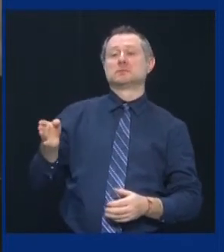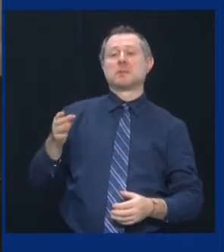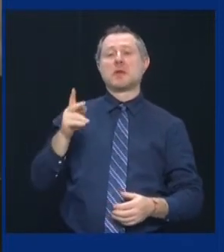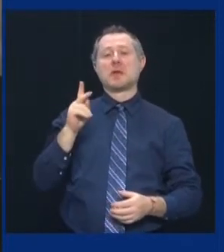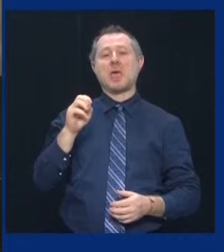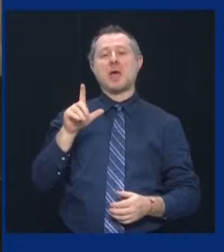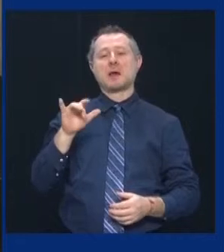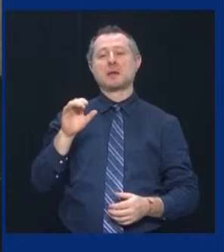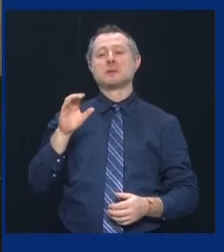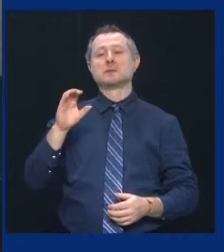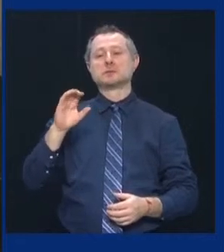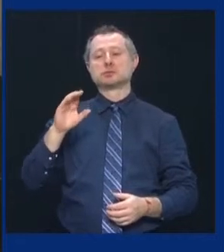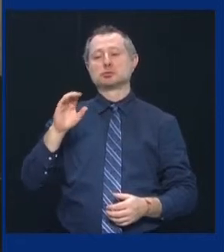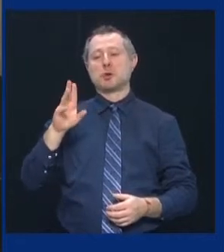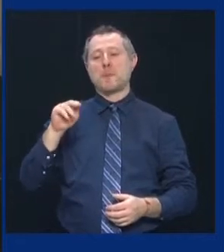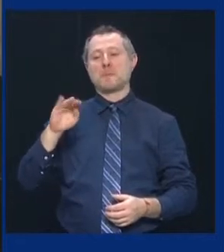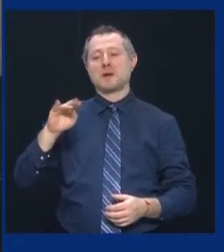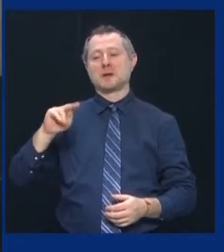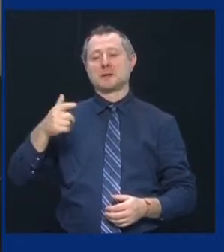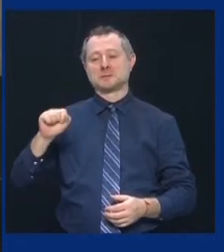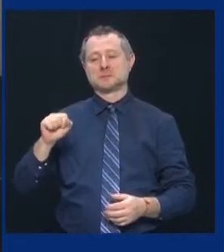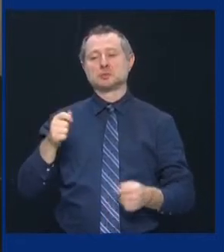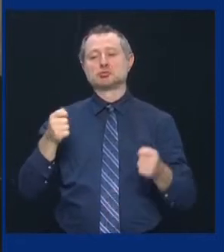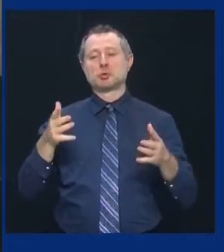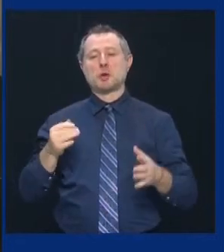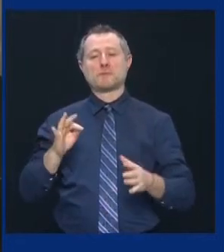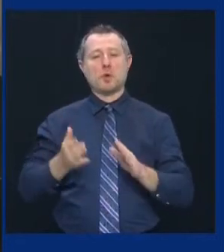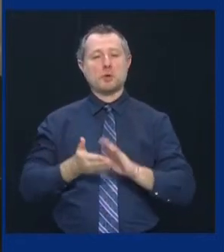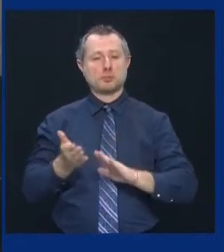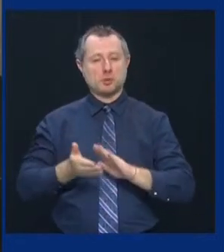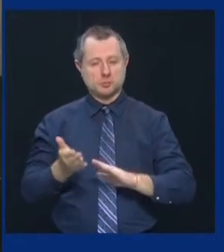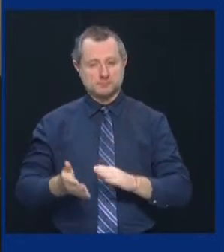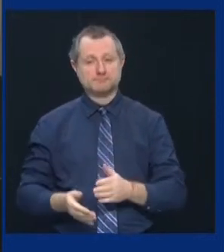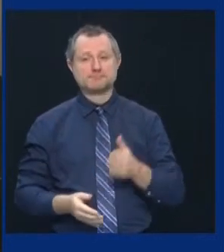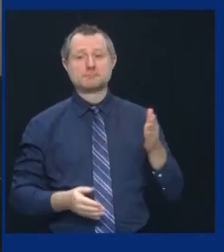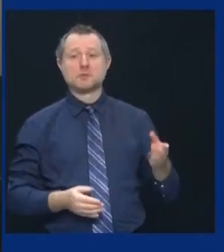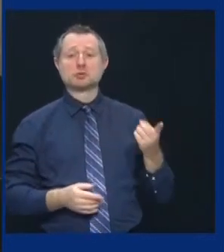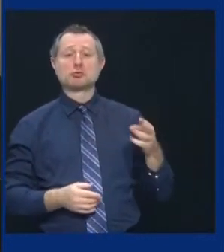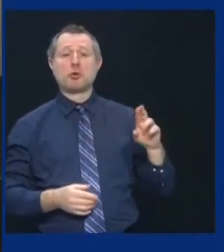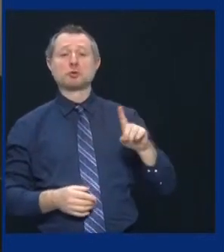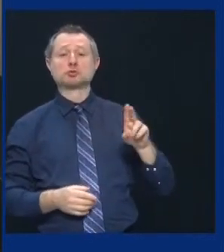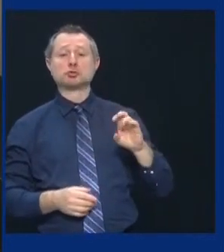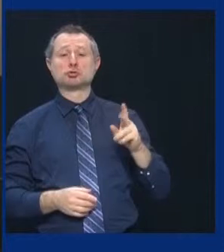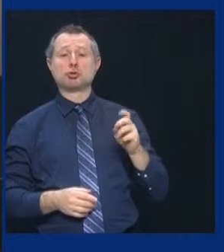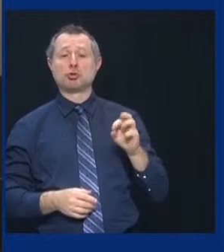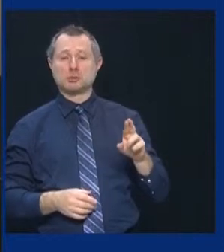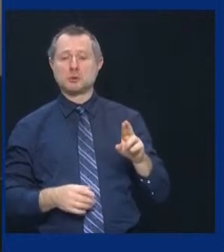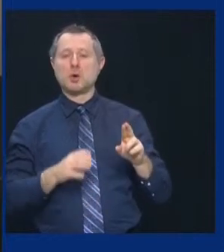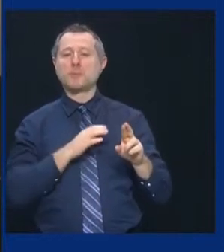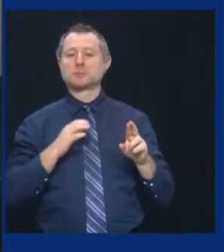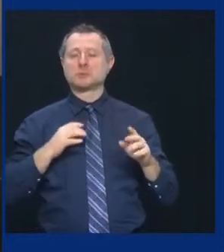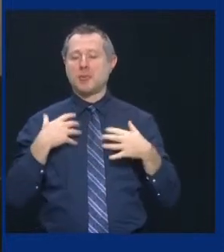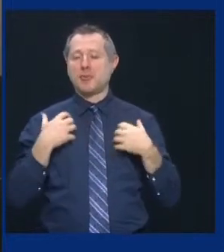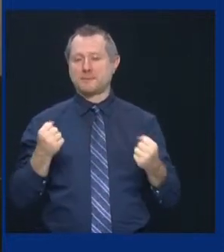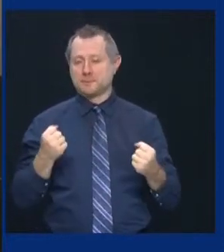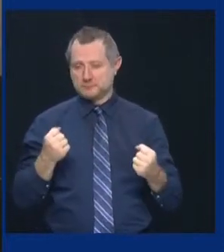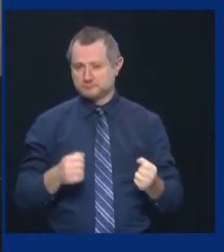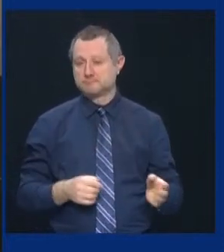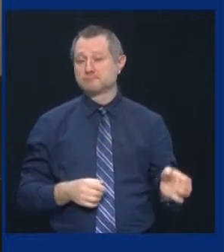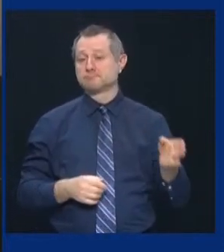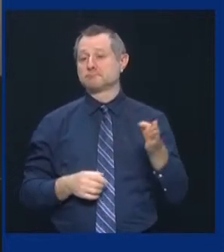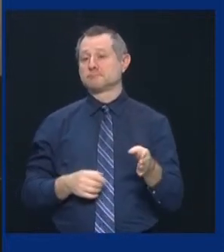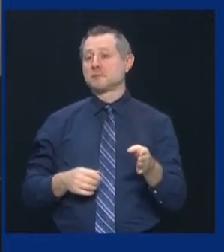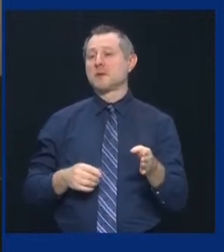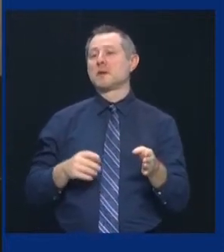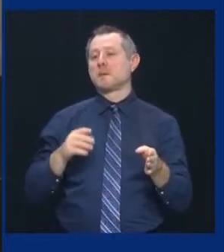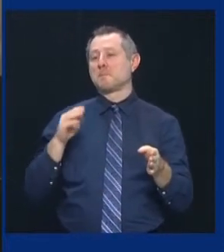Director of Operations, Dr. Howard Zucker, Commissioner of Health. To my left, Melissa DeRosa, Secretary to the Governor. To her